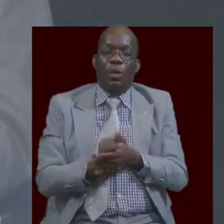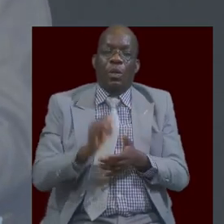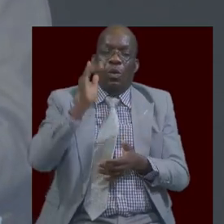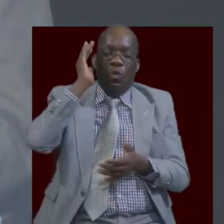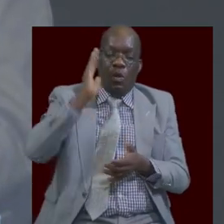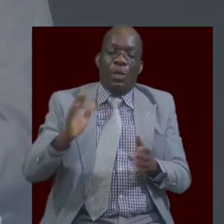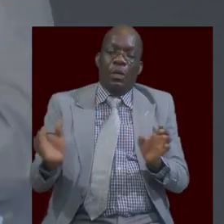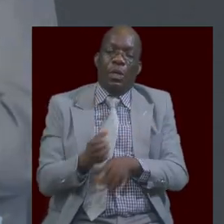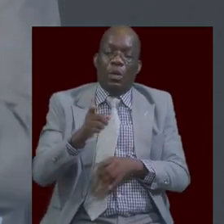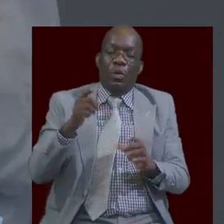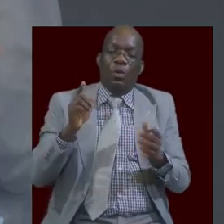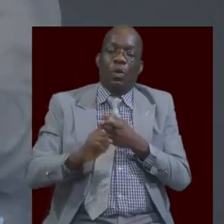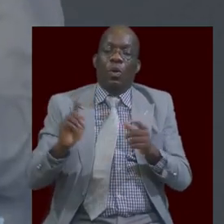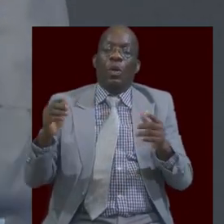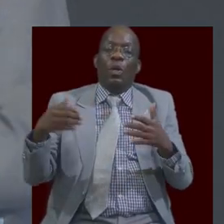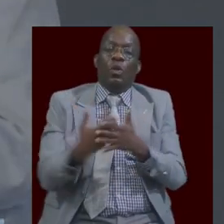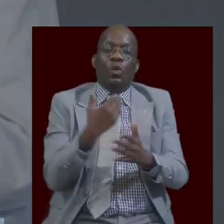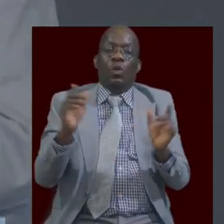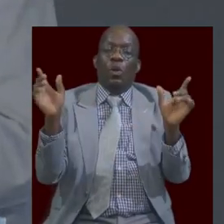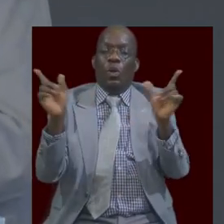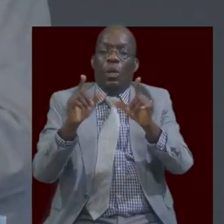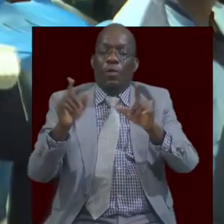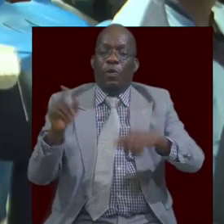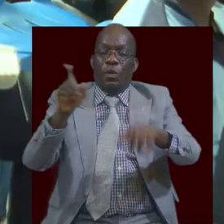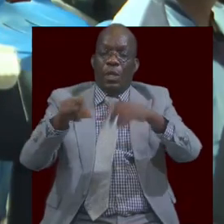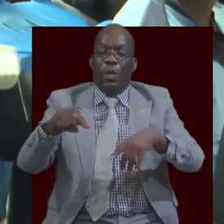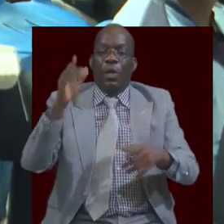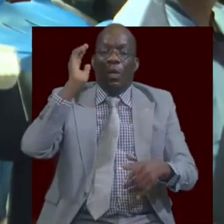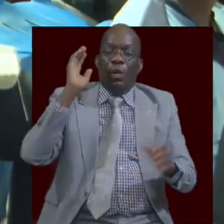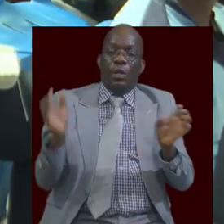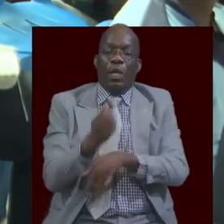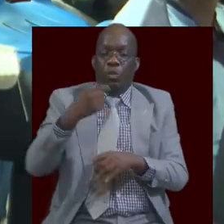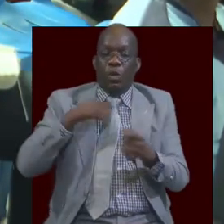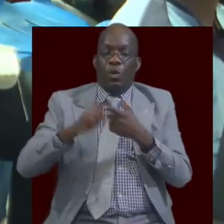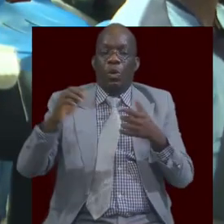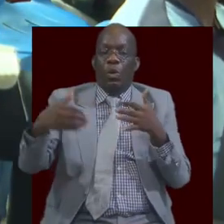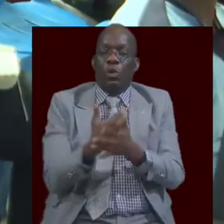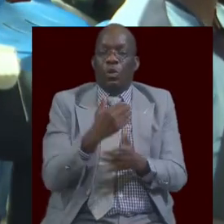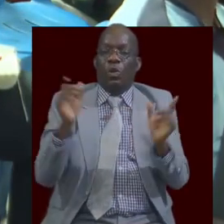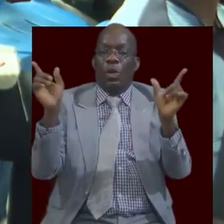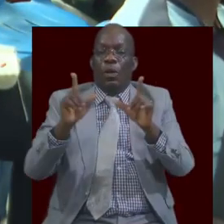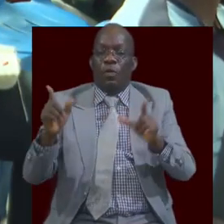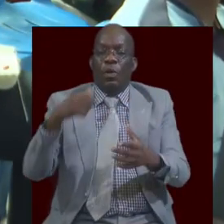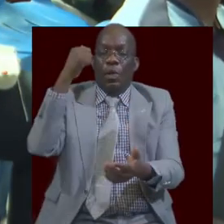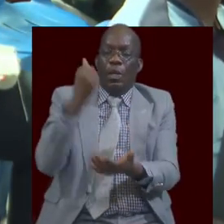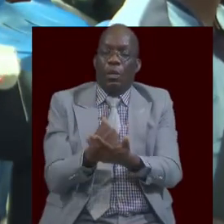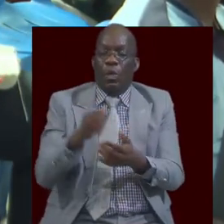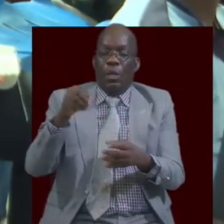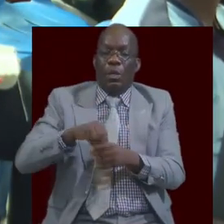platform. Take me to a new platform. Amen in your life.